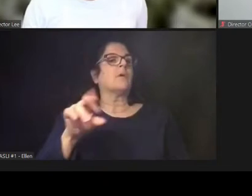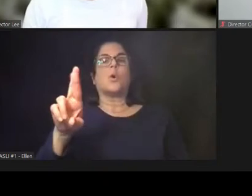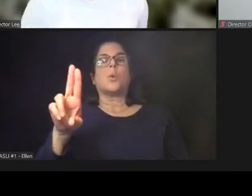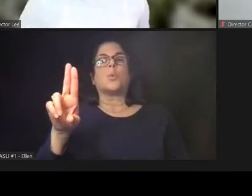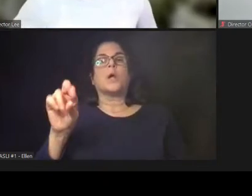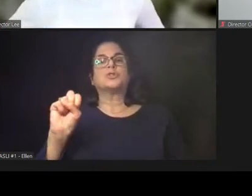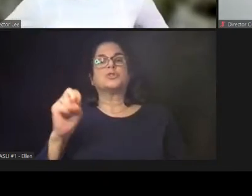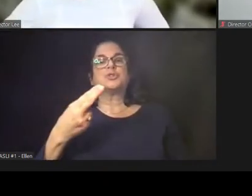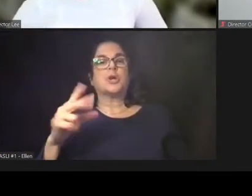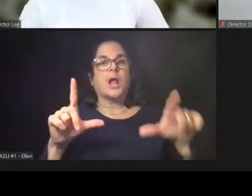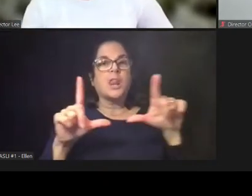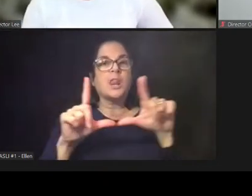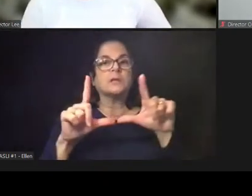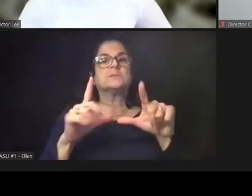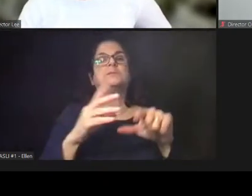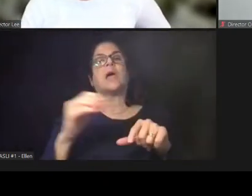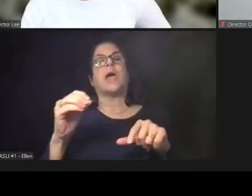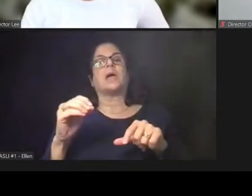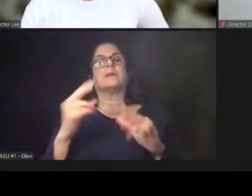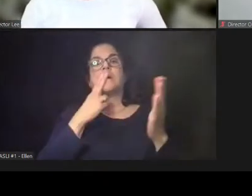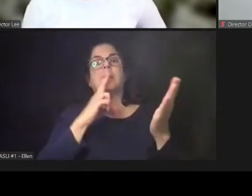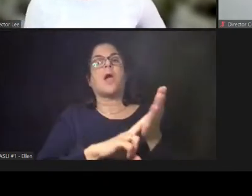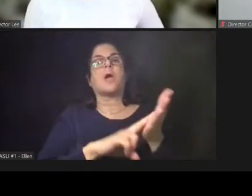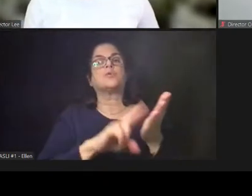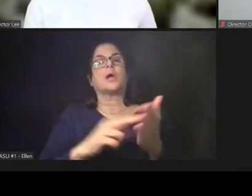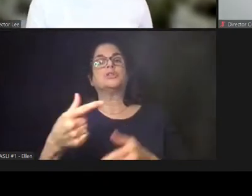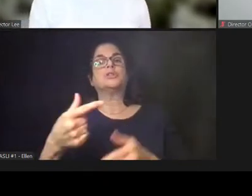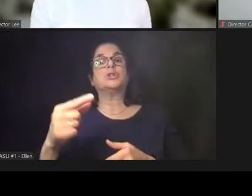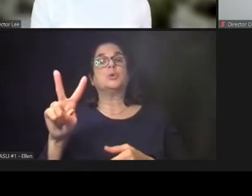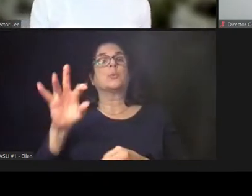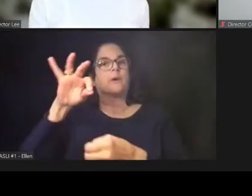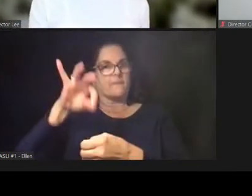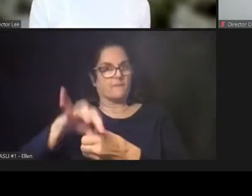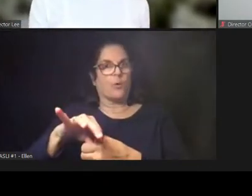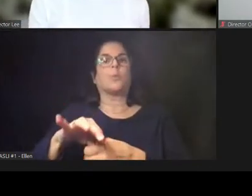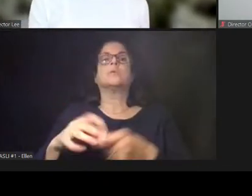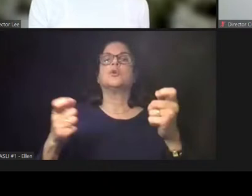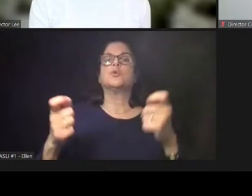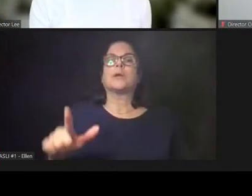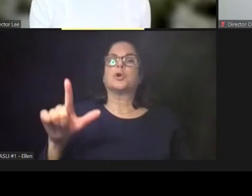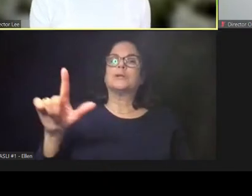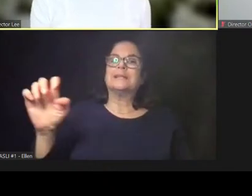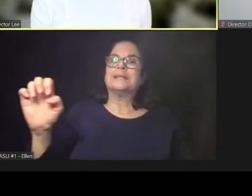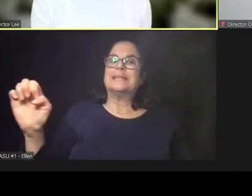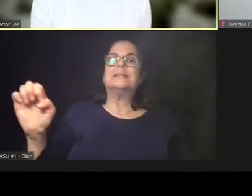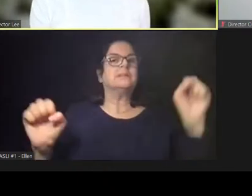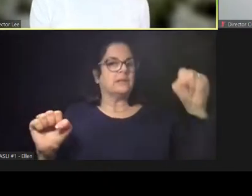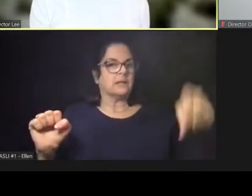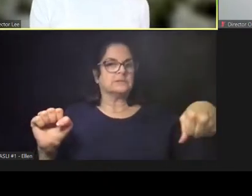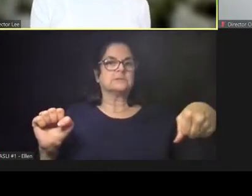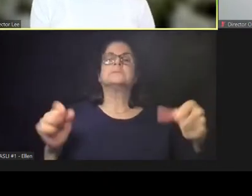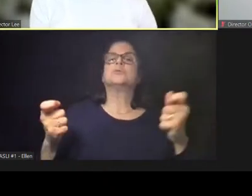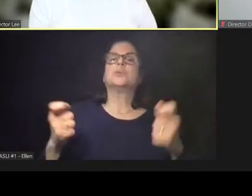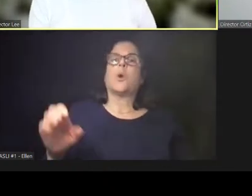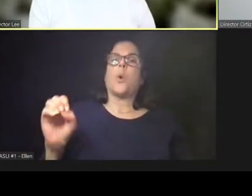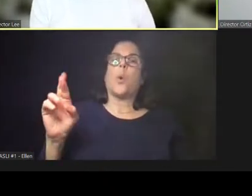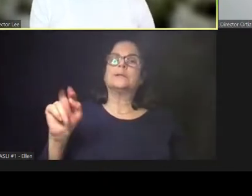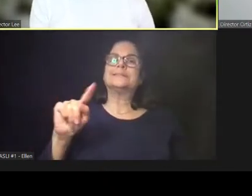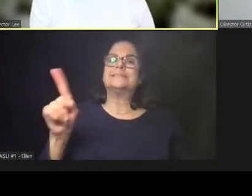license and contract G2. I'll now take the vote. Director Lee? Yes. Director